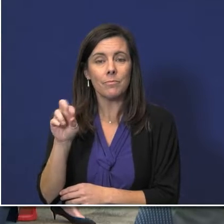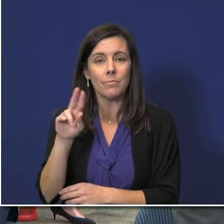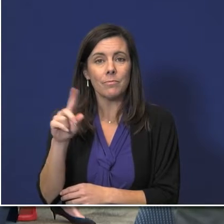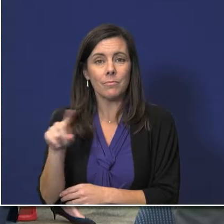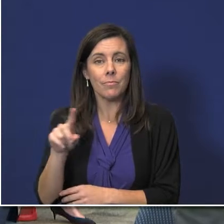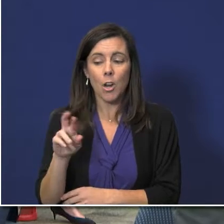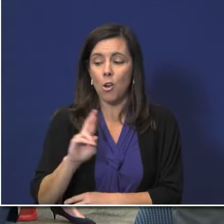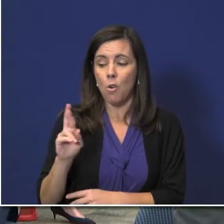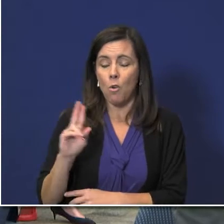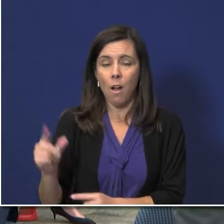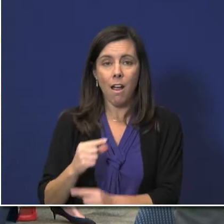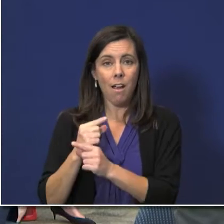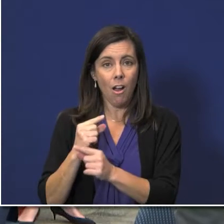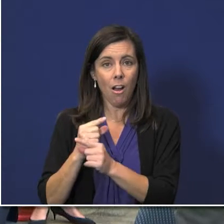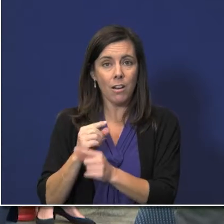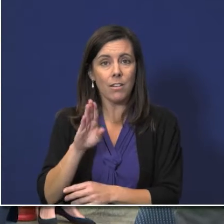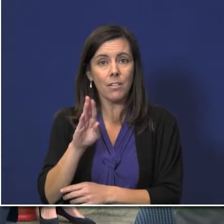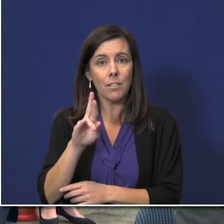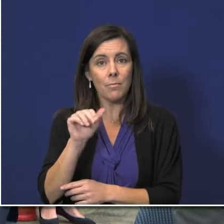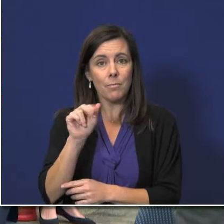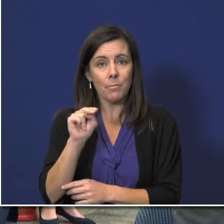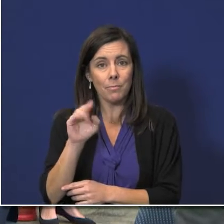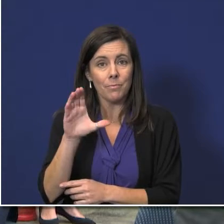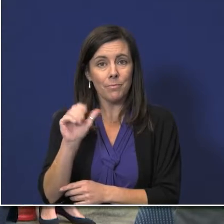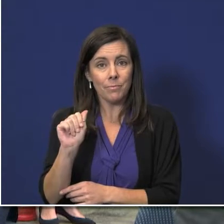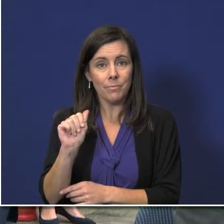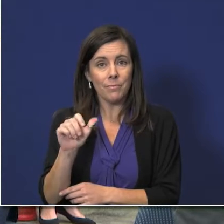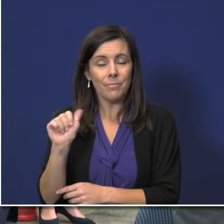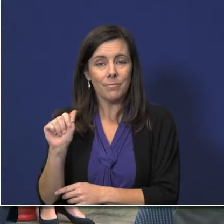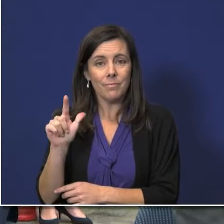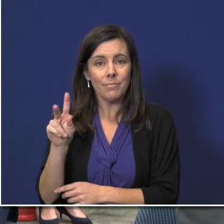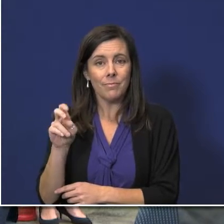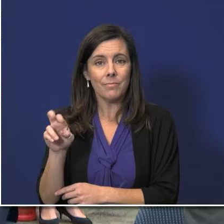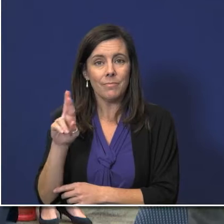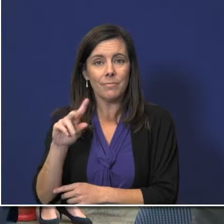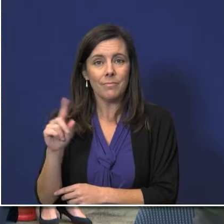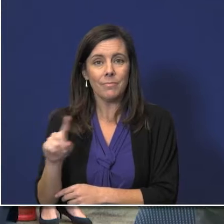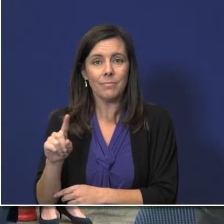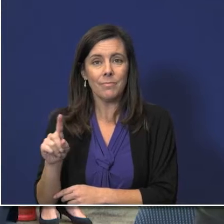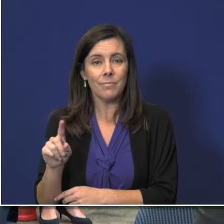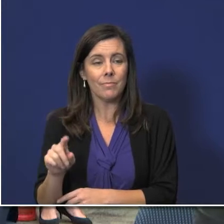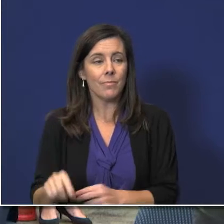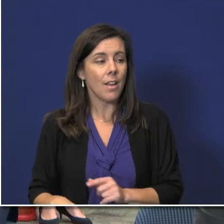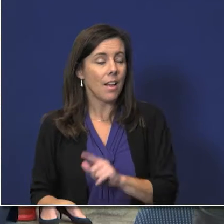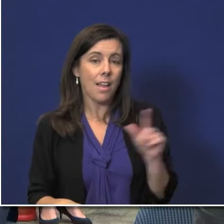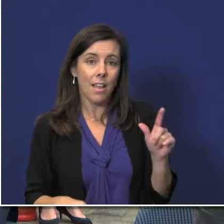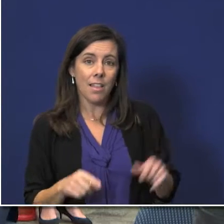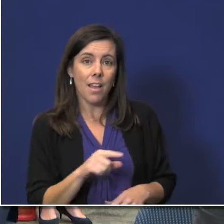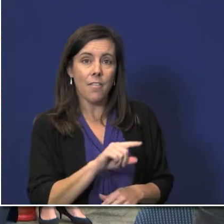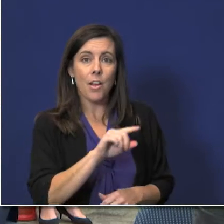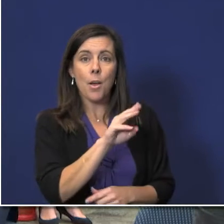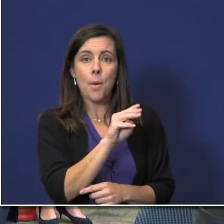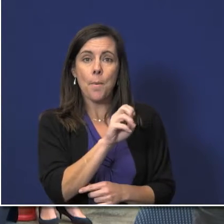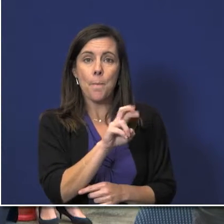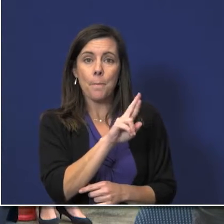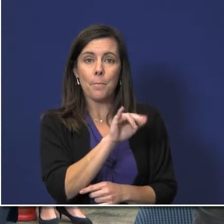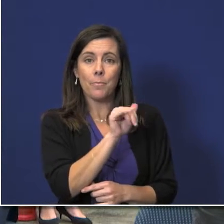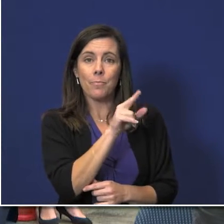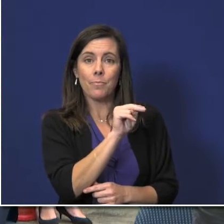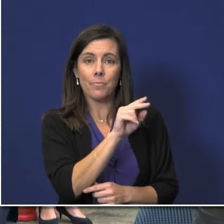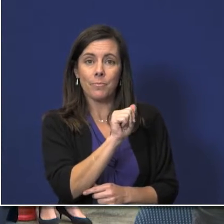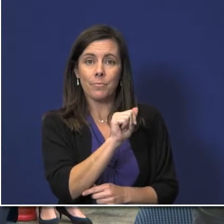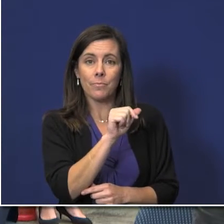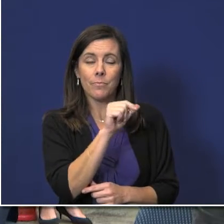First Lieutenant Bianca Alvarez. And on left guard is Cadet First Lieutenant Mariana Quezada.